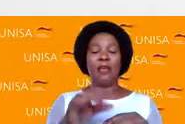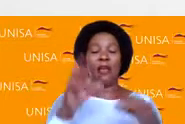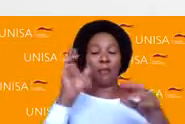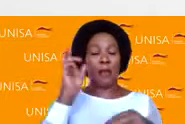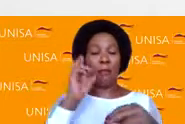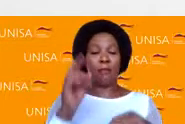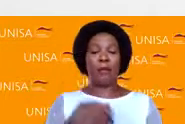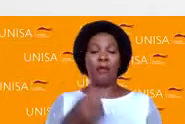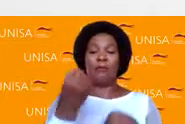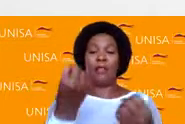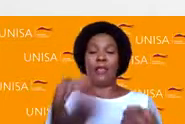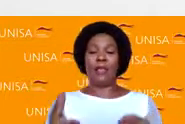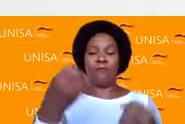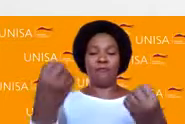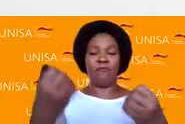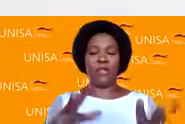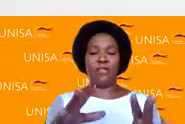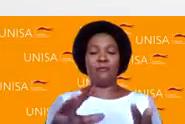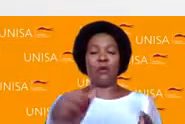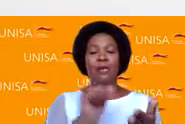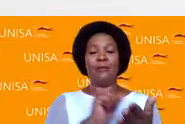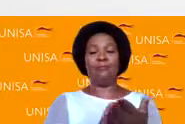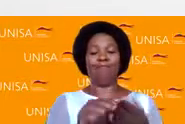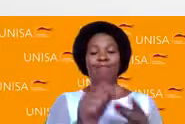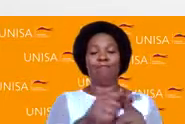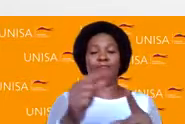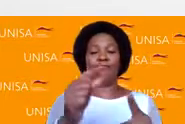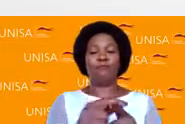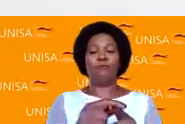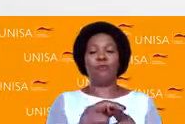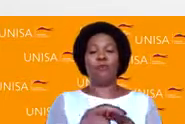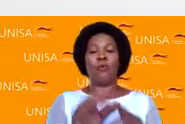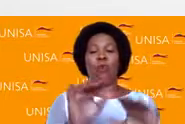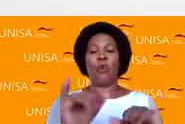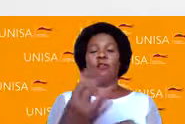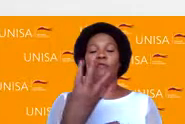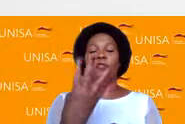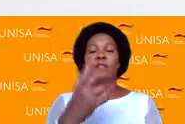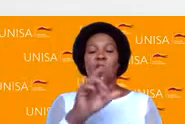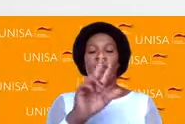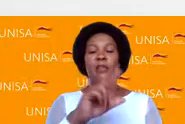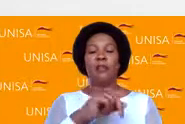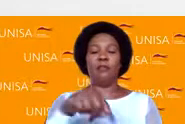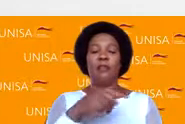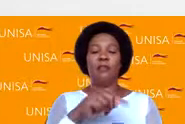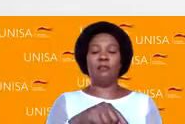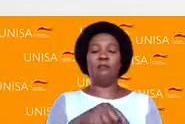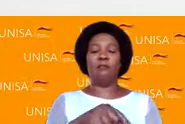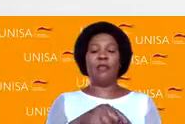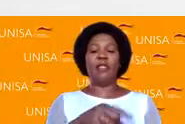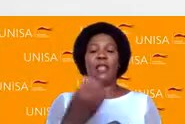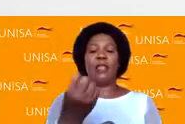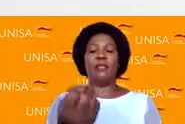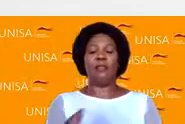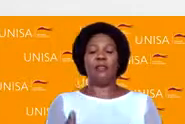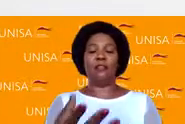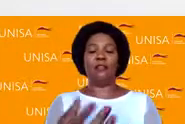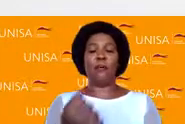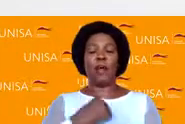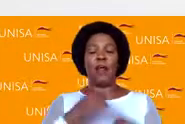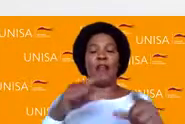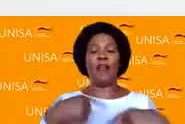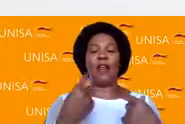you claimed your initial password. Then you can come on myUnisa and click on myLife email, and the block is